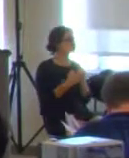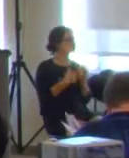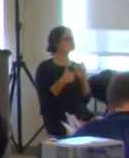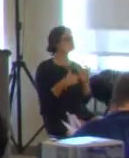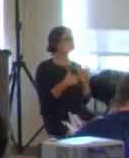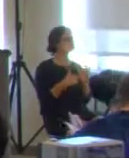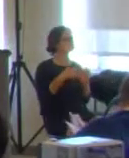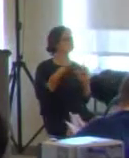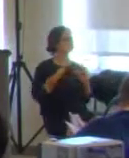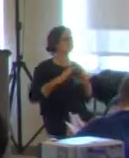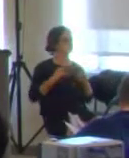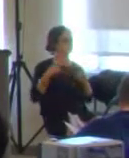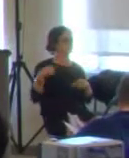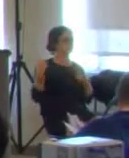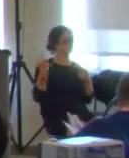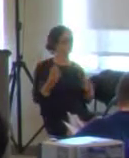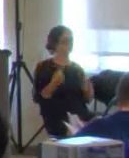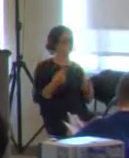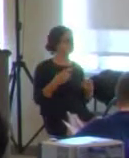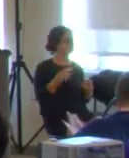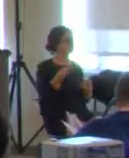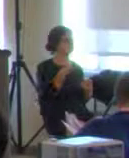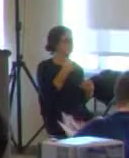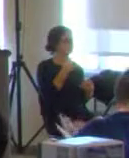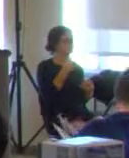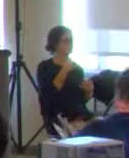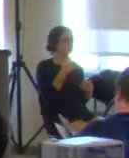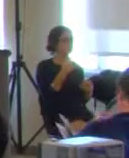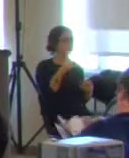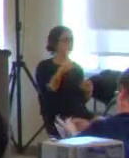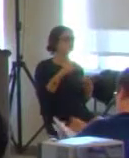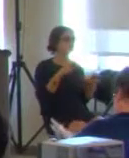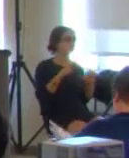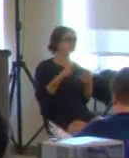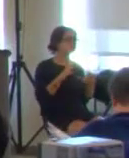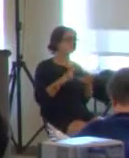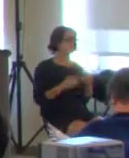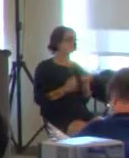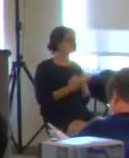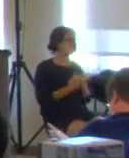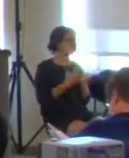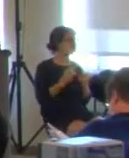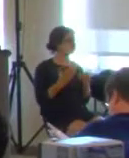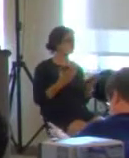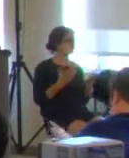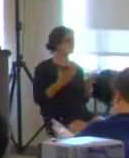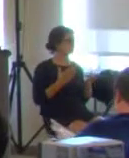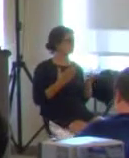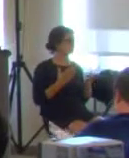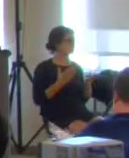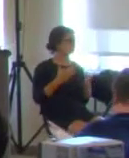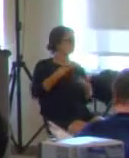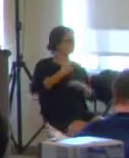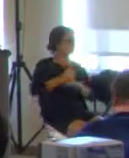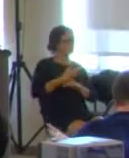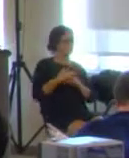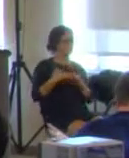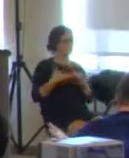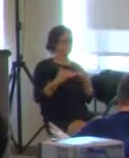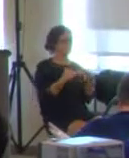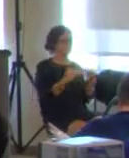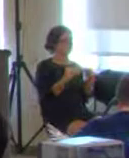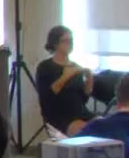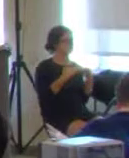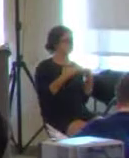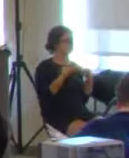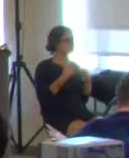historically said they need communication, support, and services that are peer-based. And